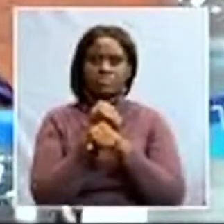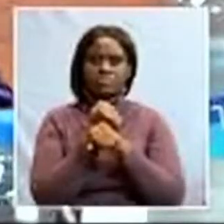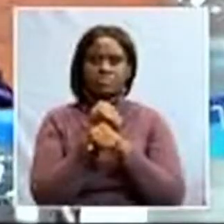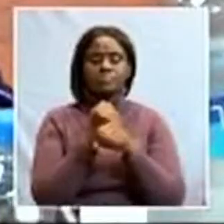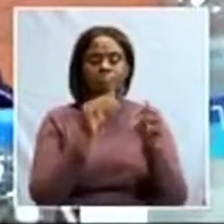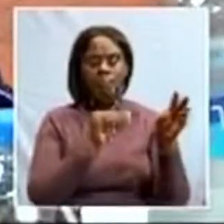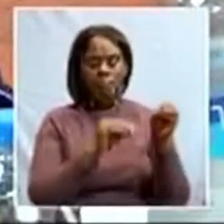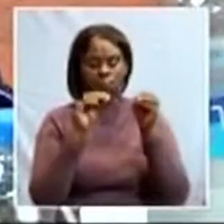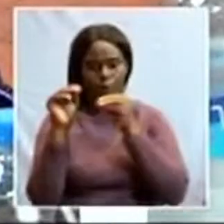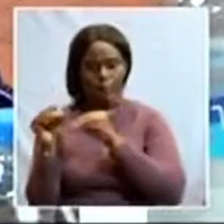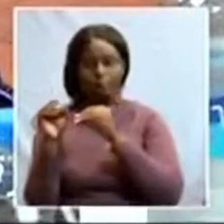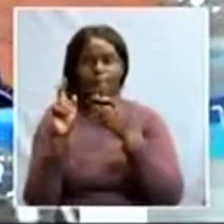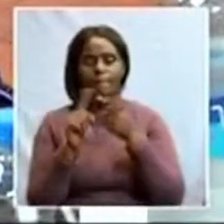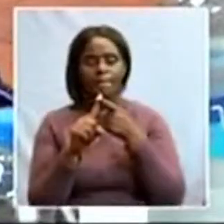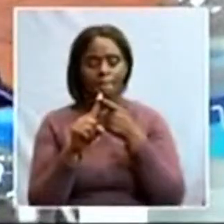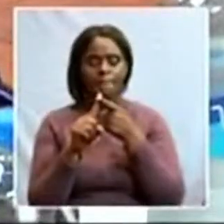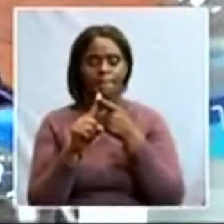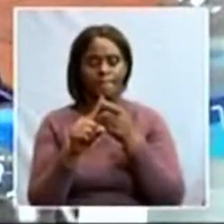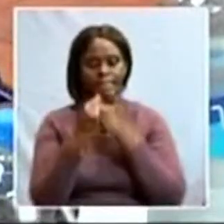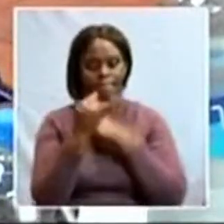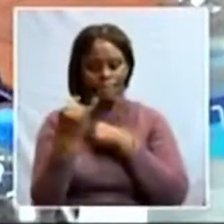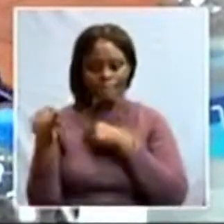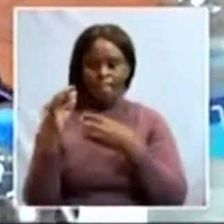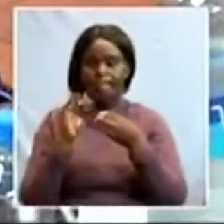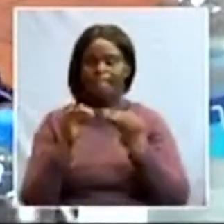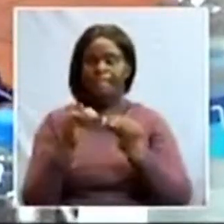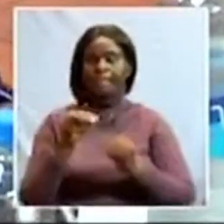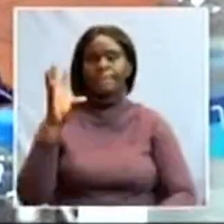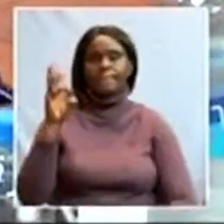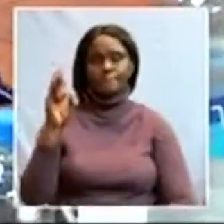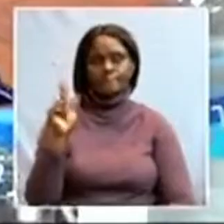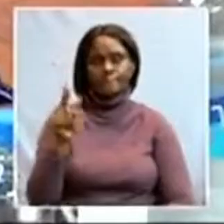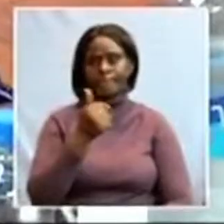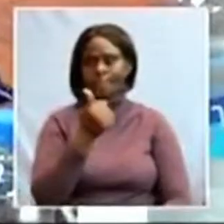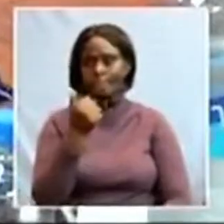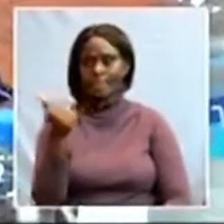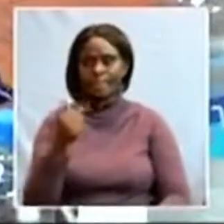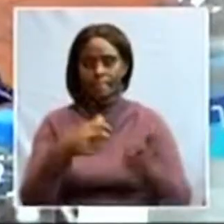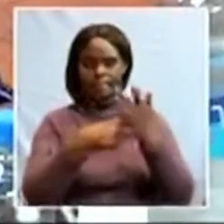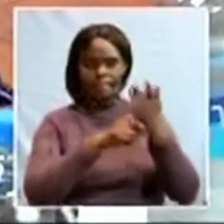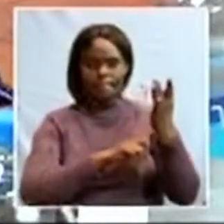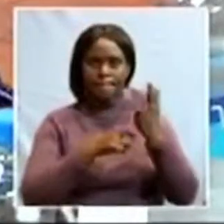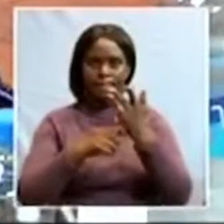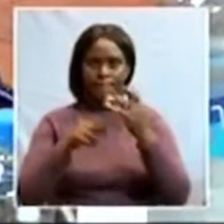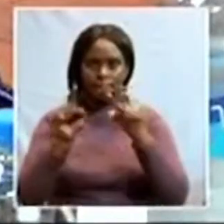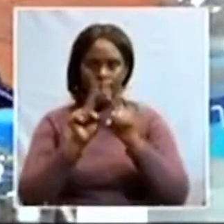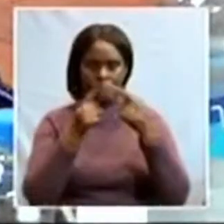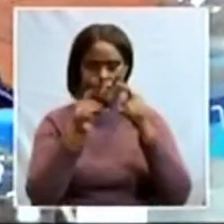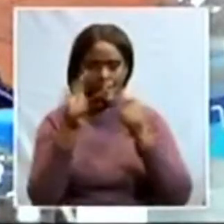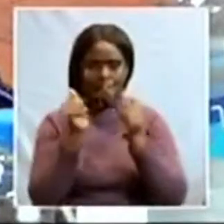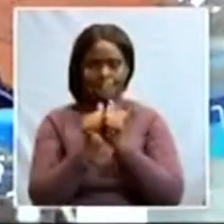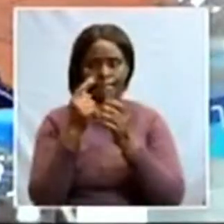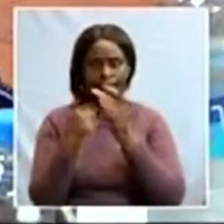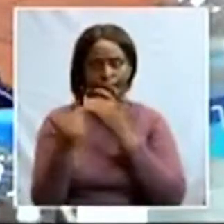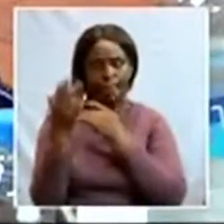We move on to item number 6, other receipts. The variance